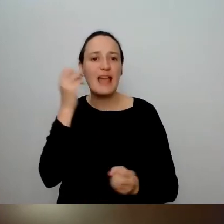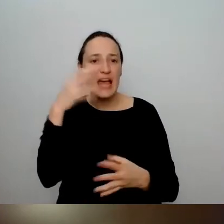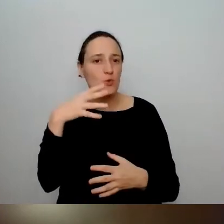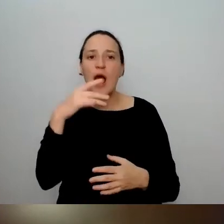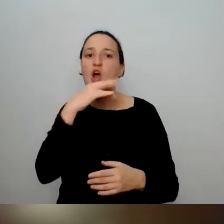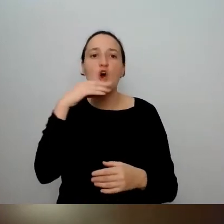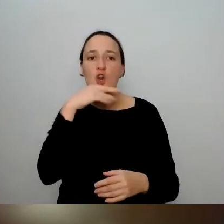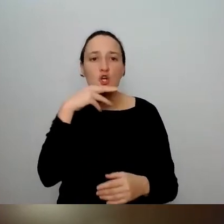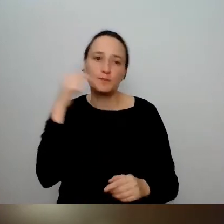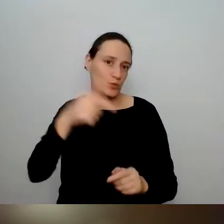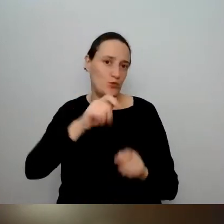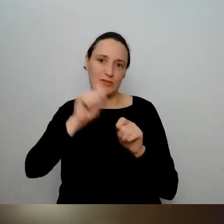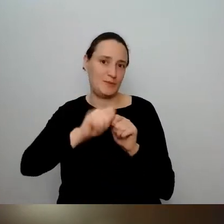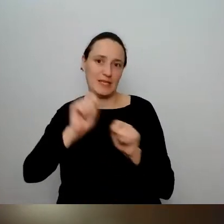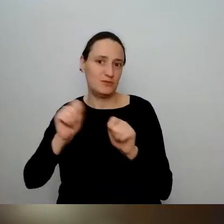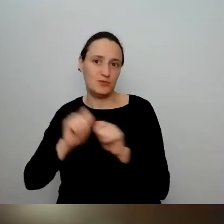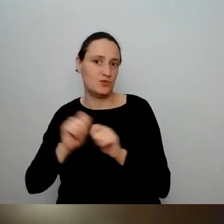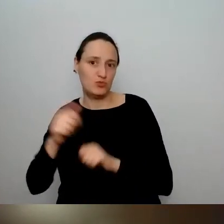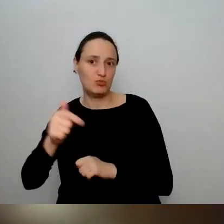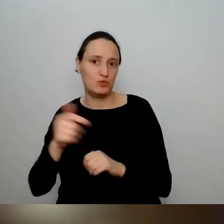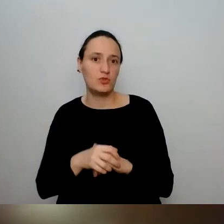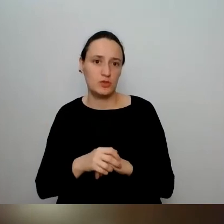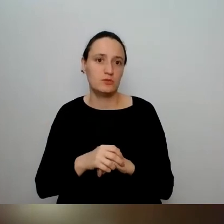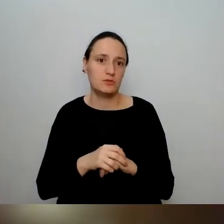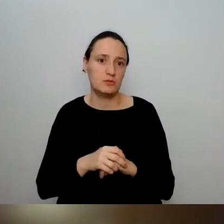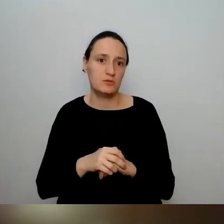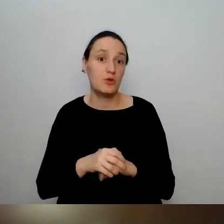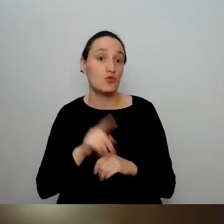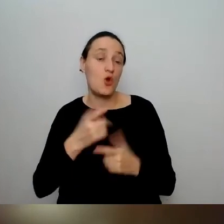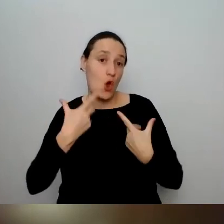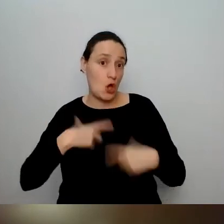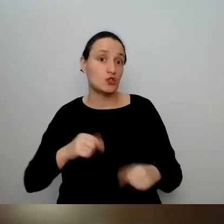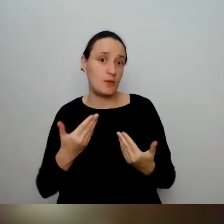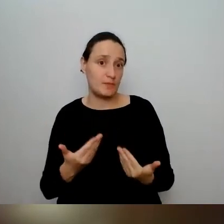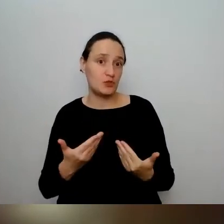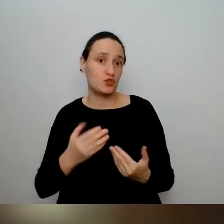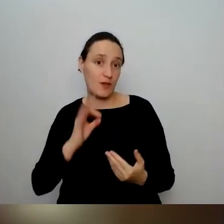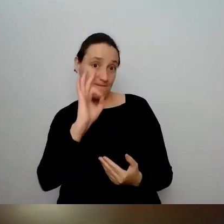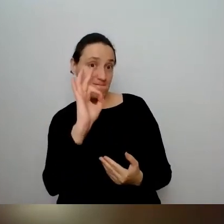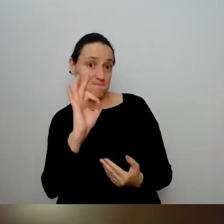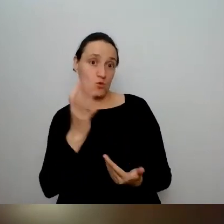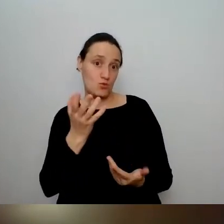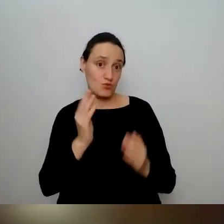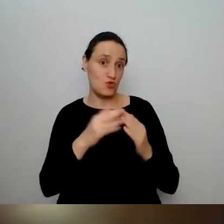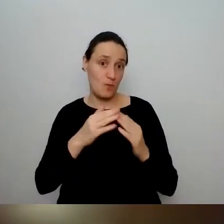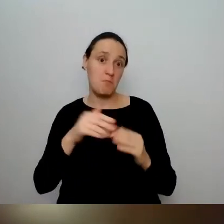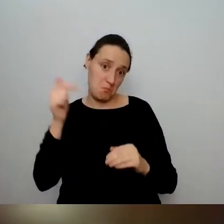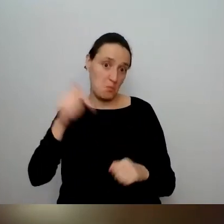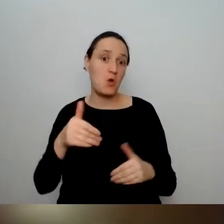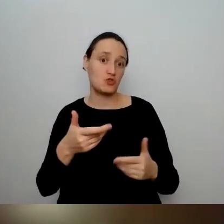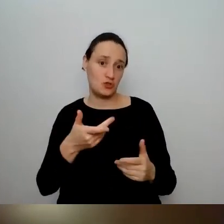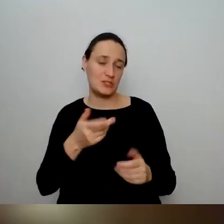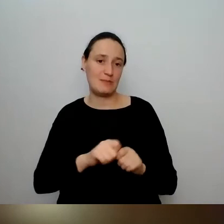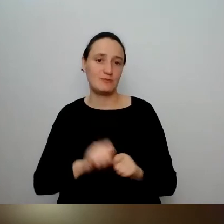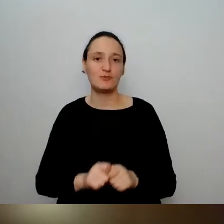can find products that will do this, at least for from a sort of a personal point of view on your own house. Okay, thank